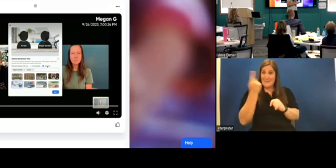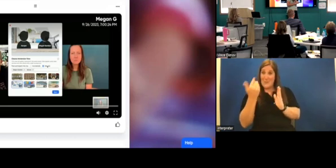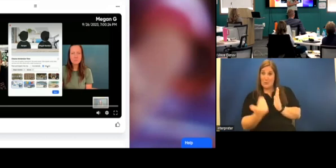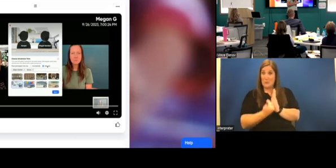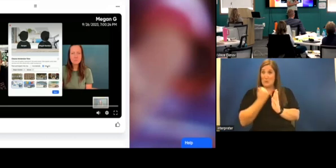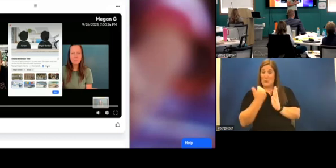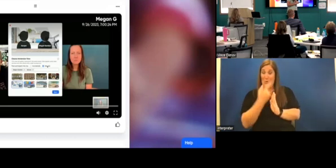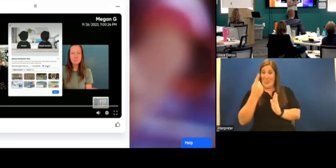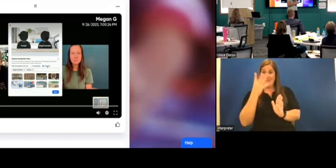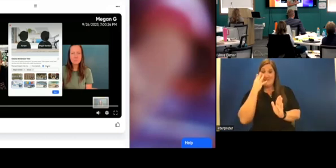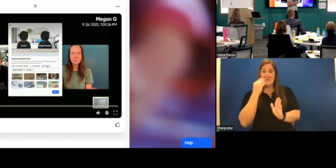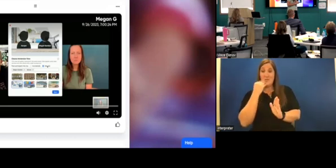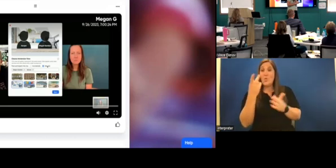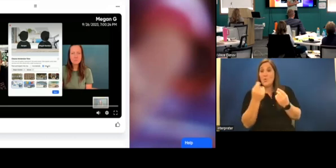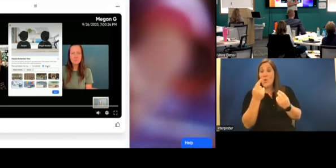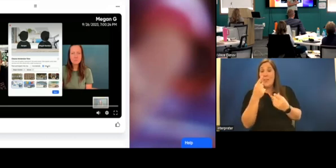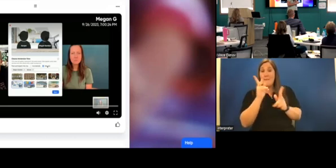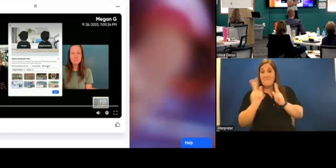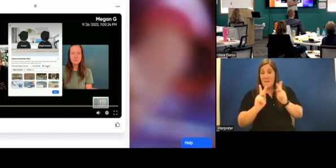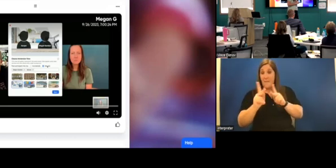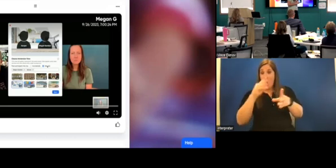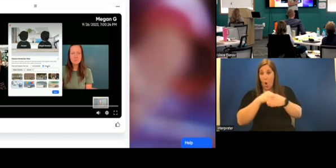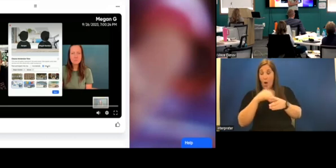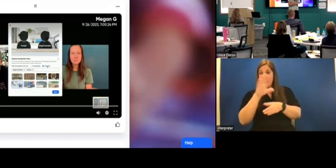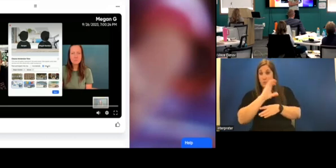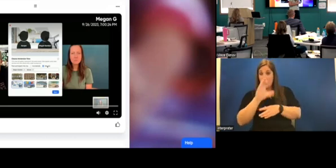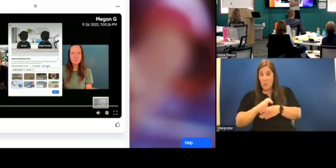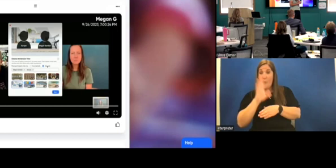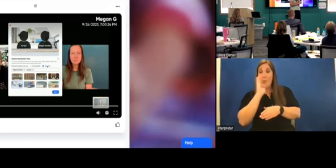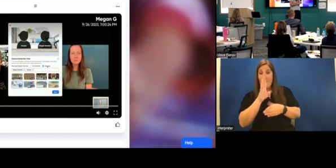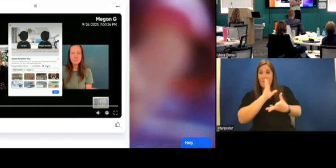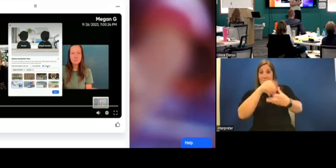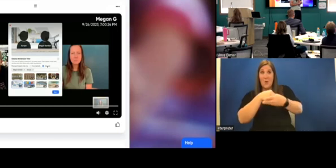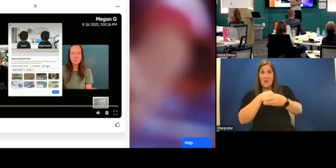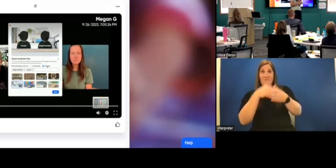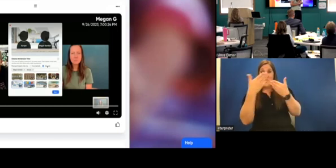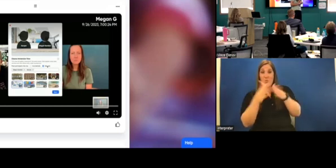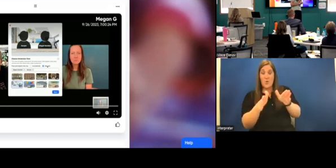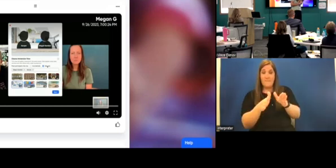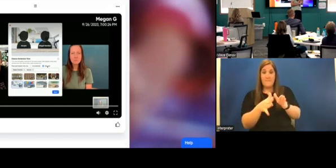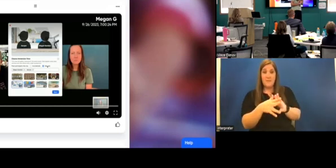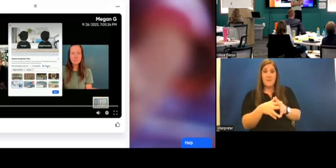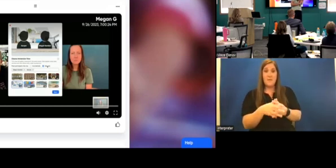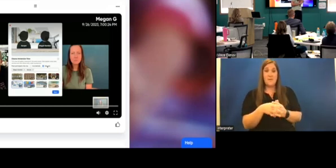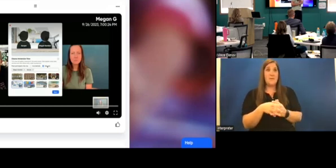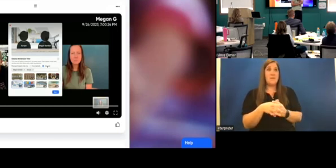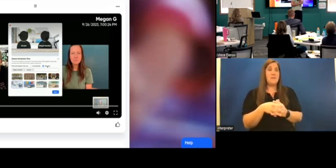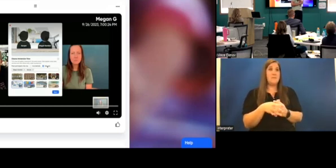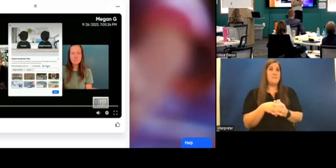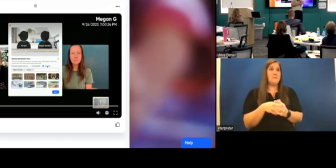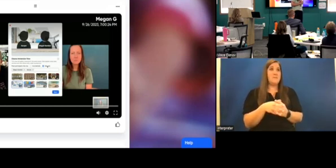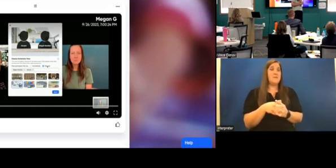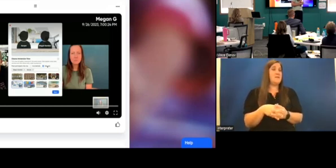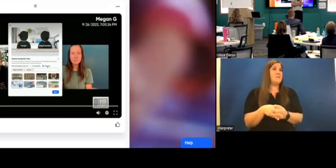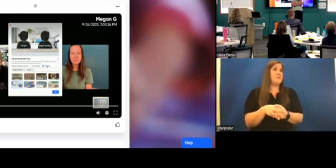gonna work because you also have your screen share. Oh, see, it does work with the screen share.